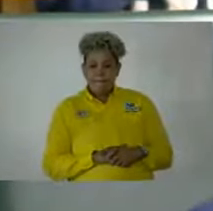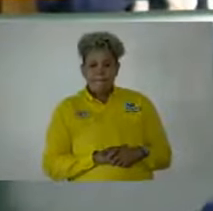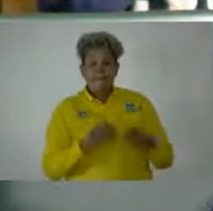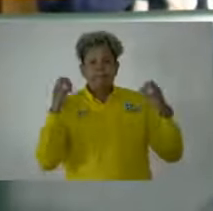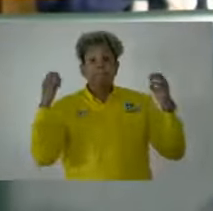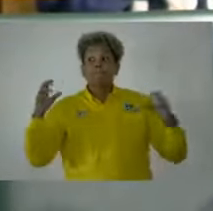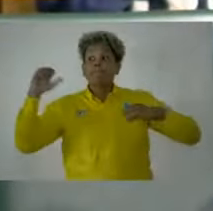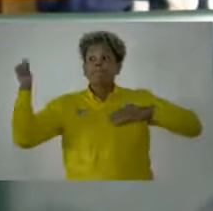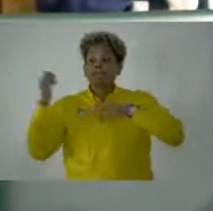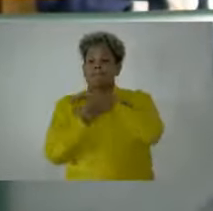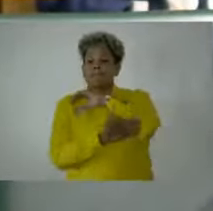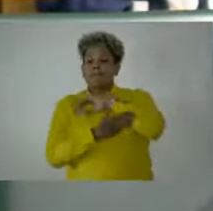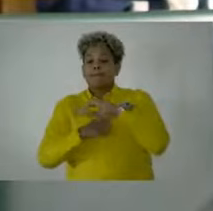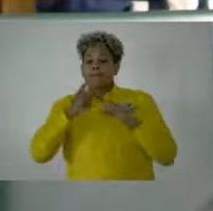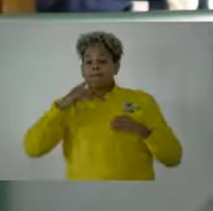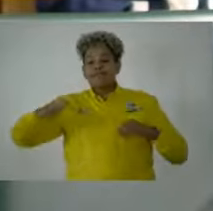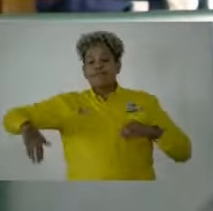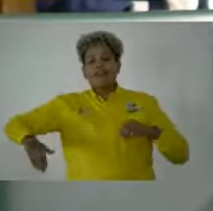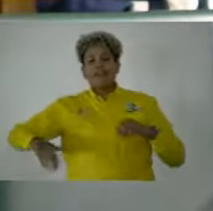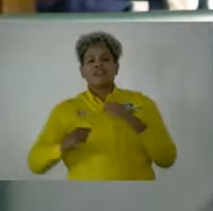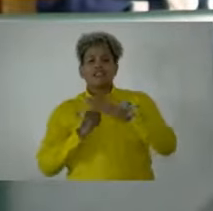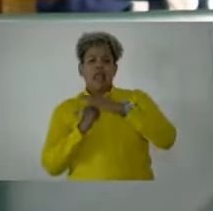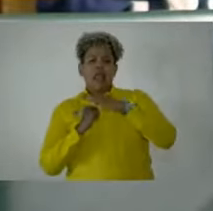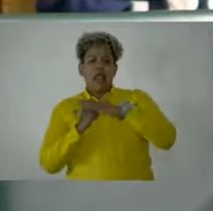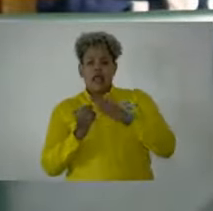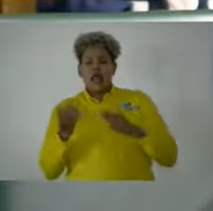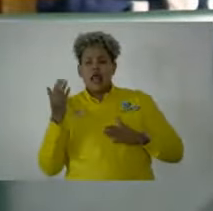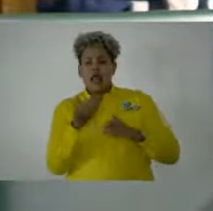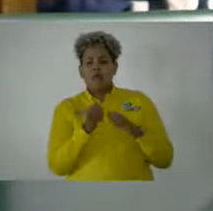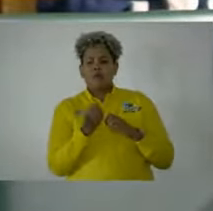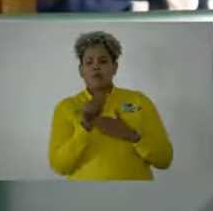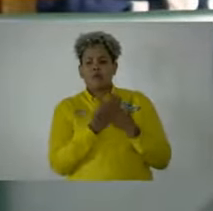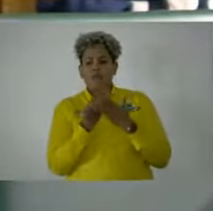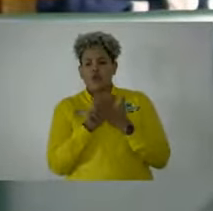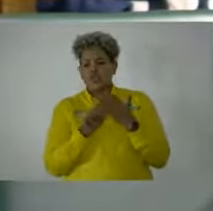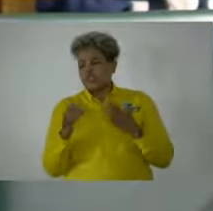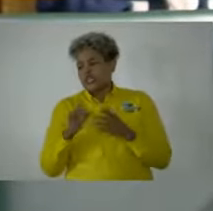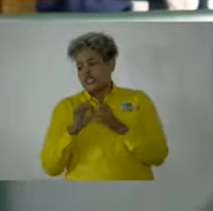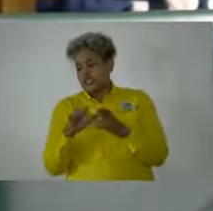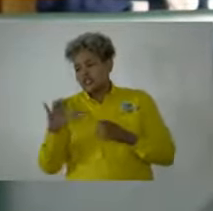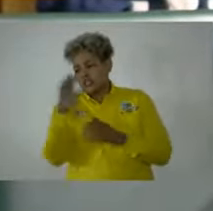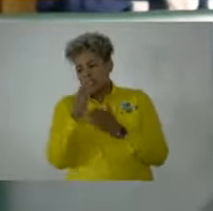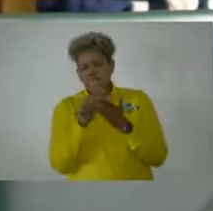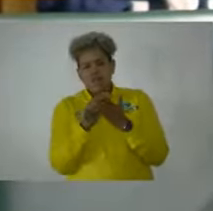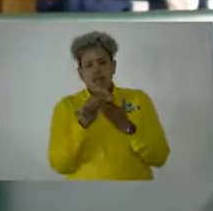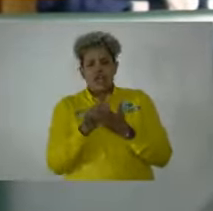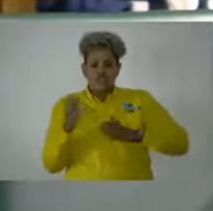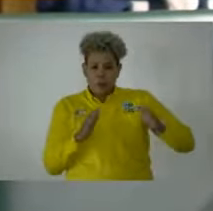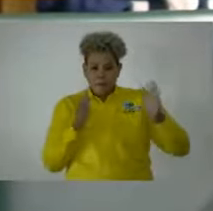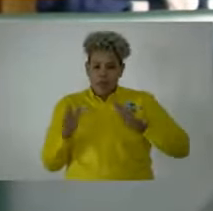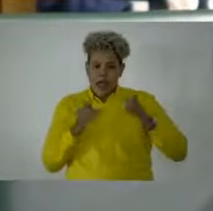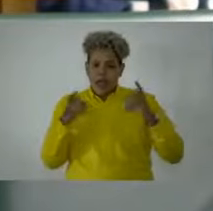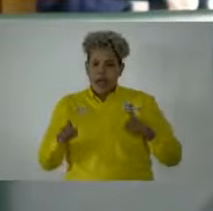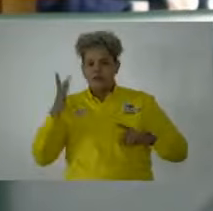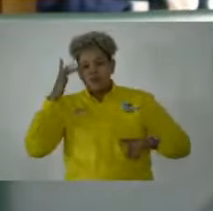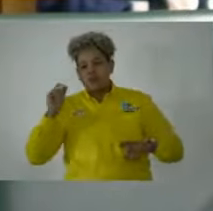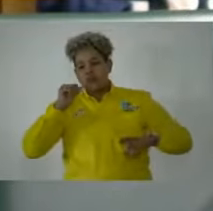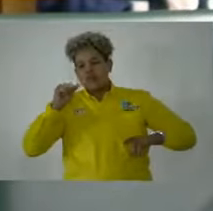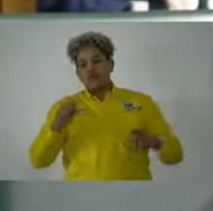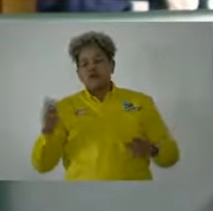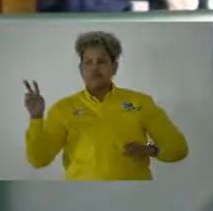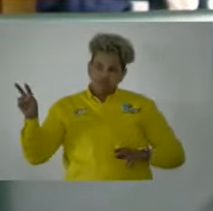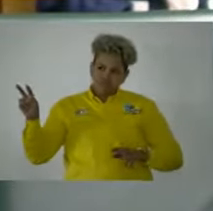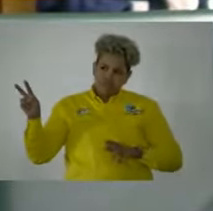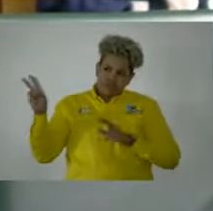Many other countries have later deadlines, and it helps with their budgeting and their financial planning. So why not take a